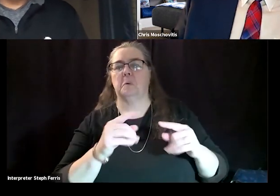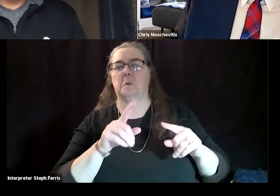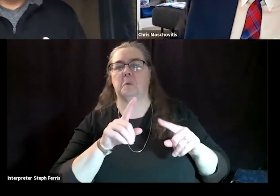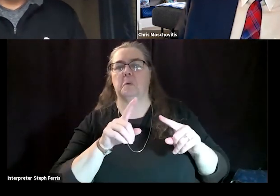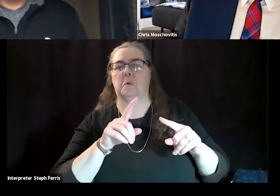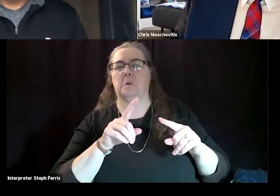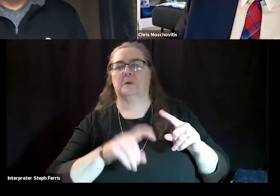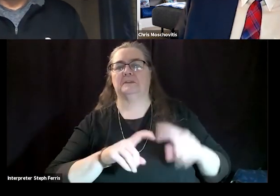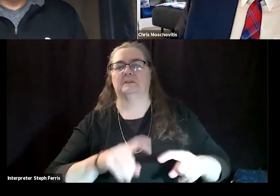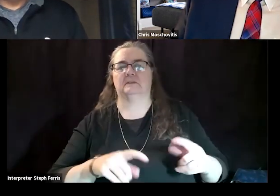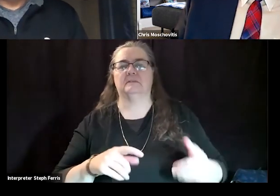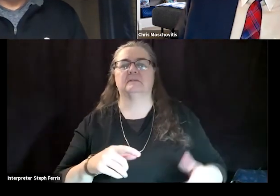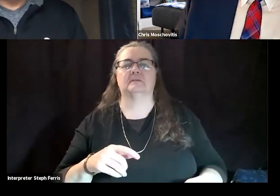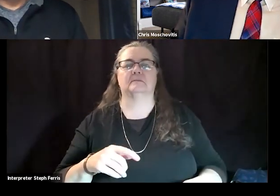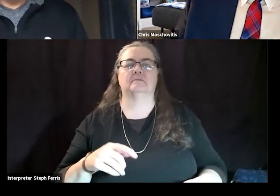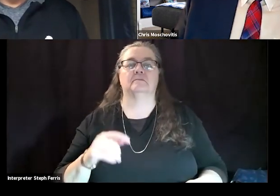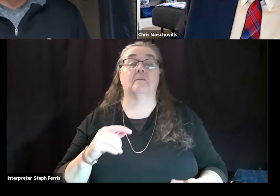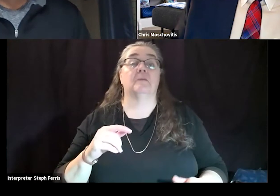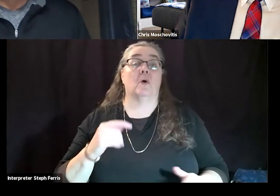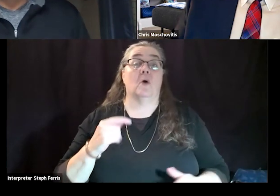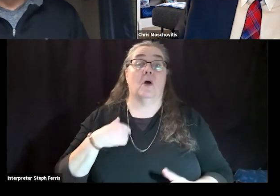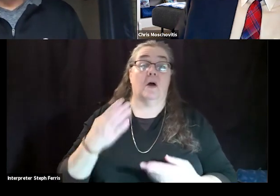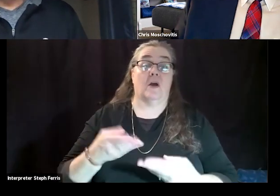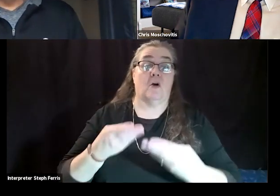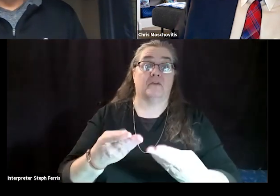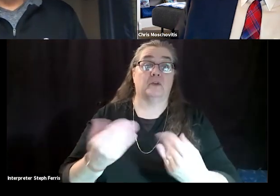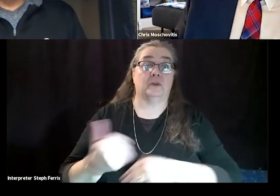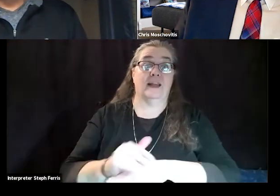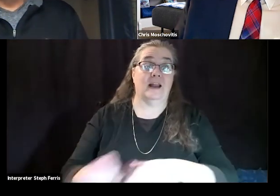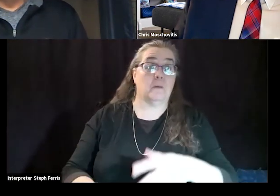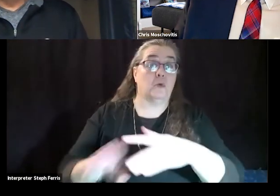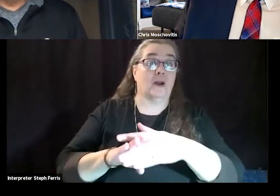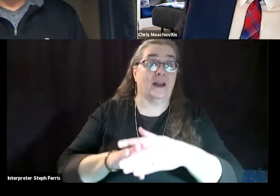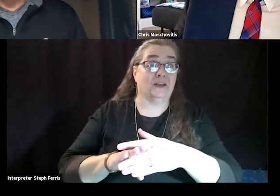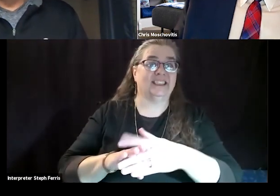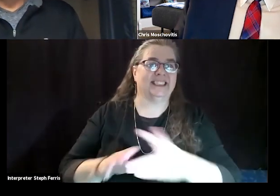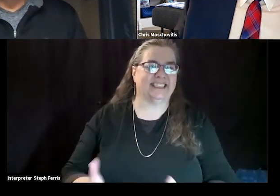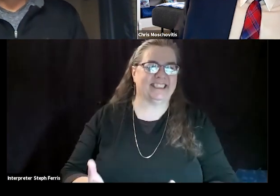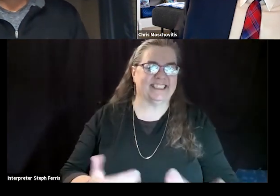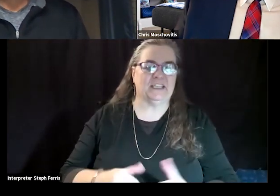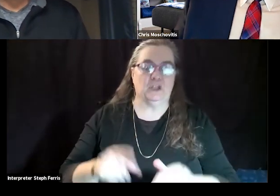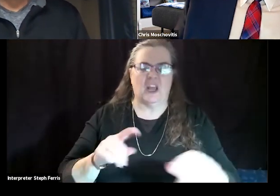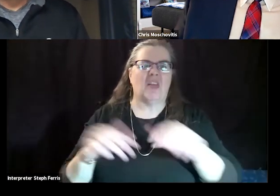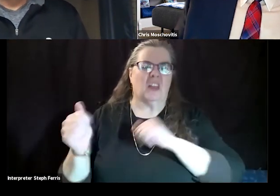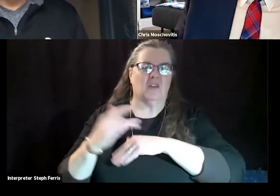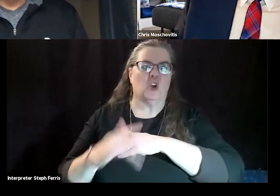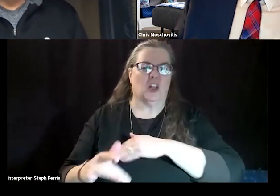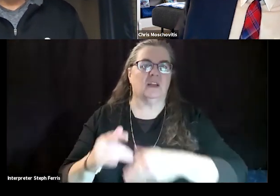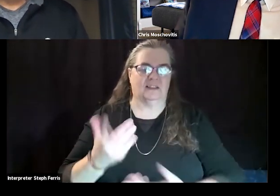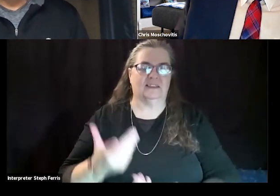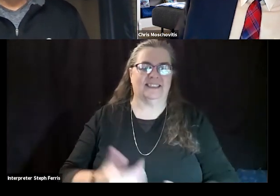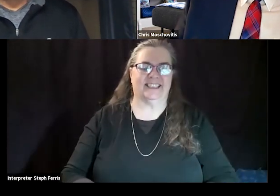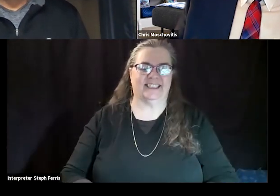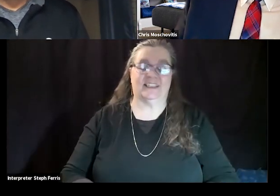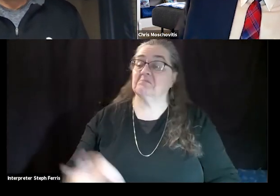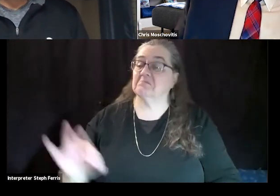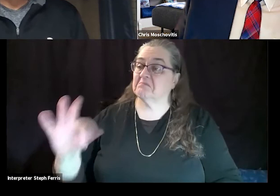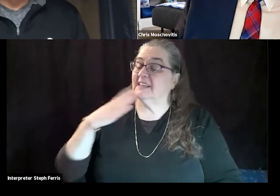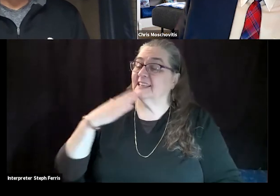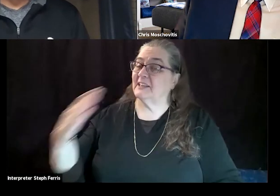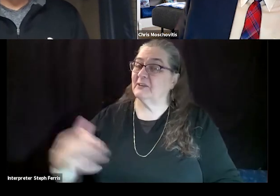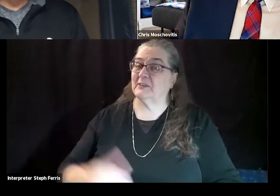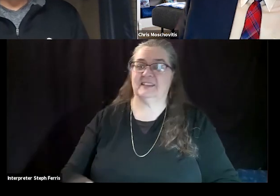gonna actually offer you a break tonight, and we'll let you get out of here a little early. Well, thank you. And